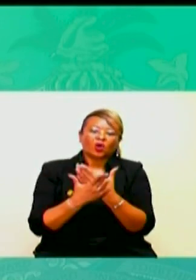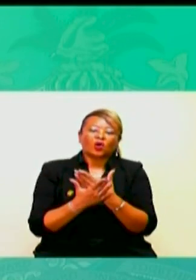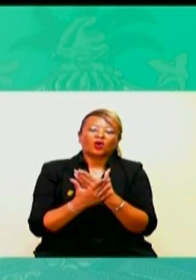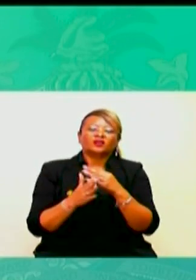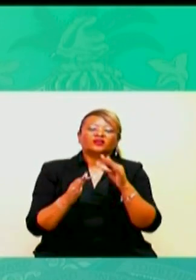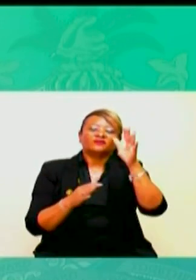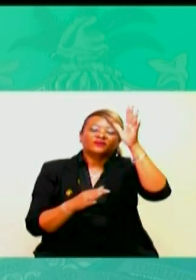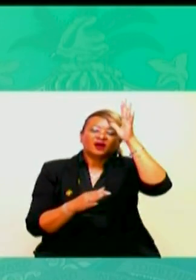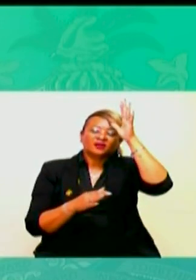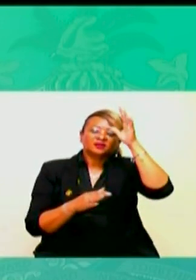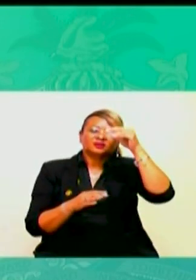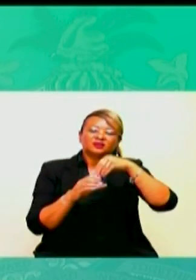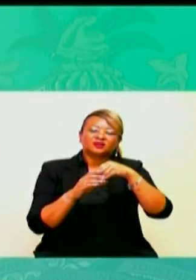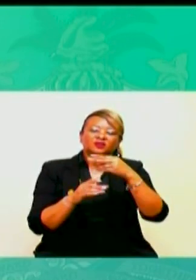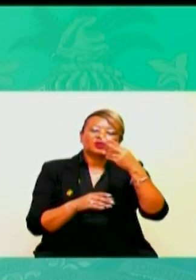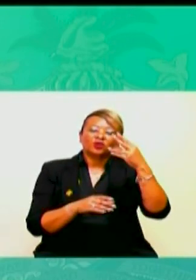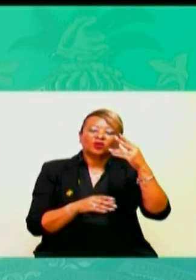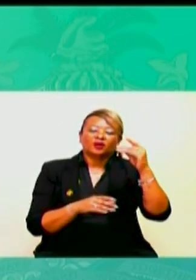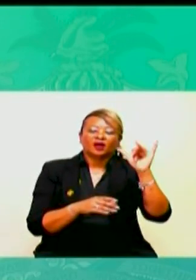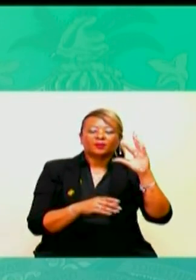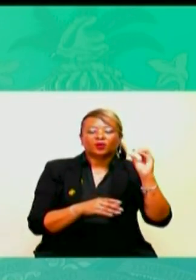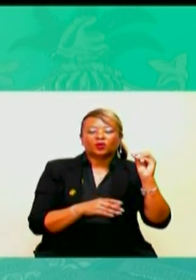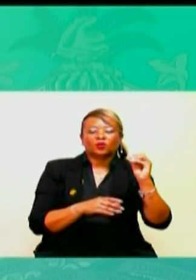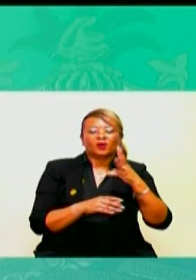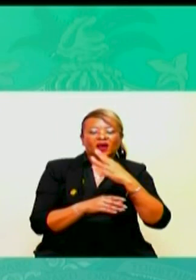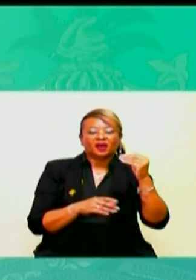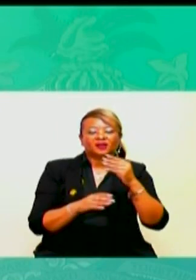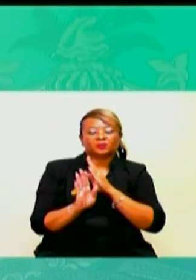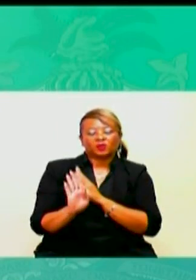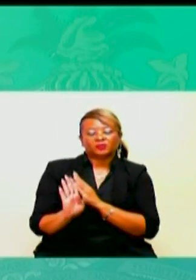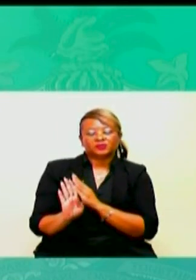by extension, the Bahamas.